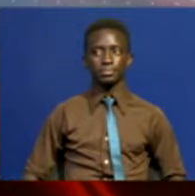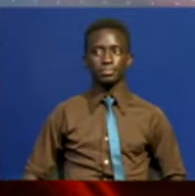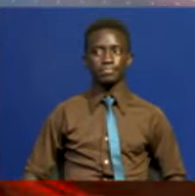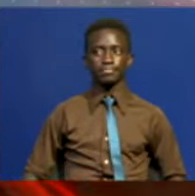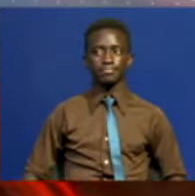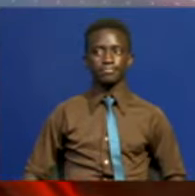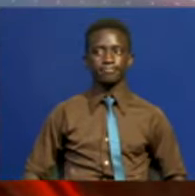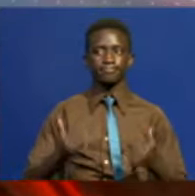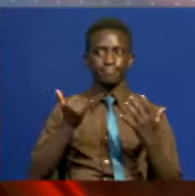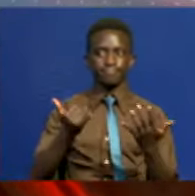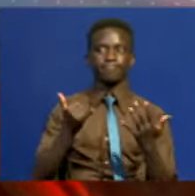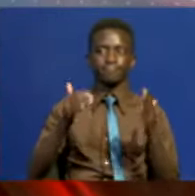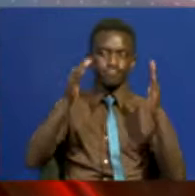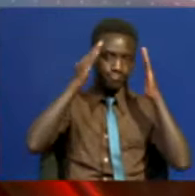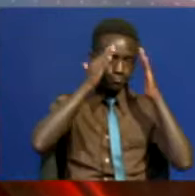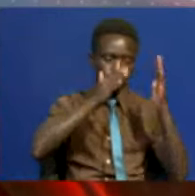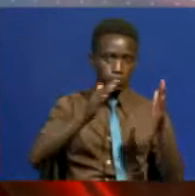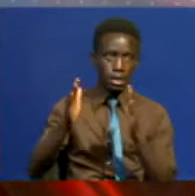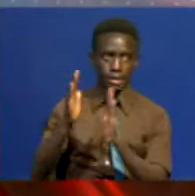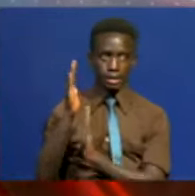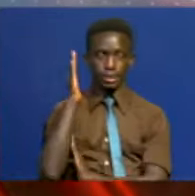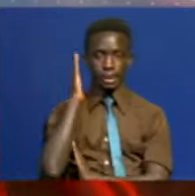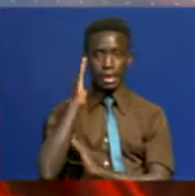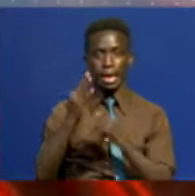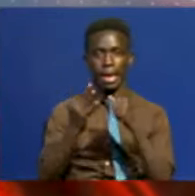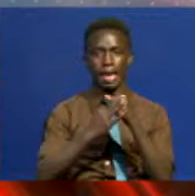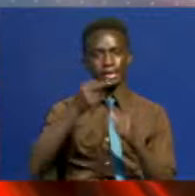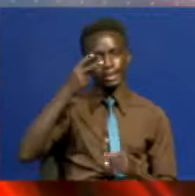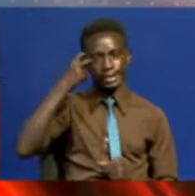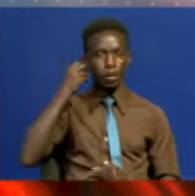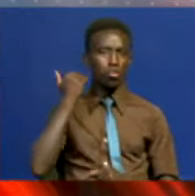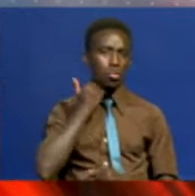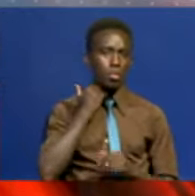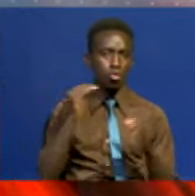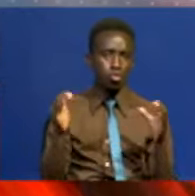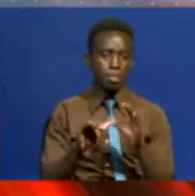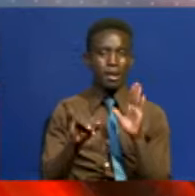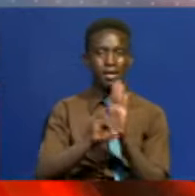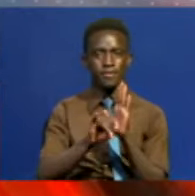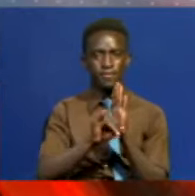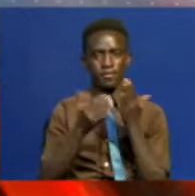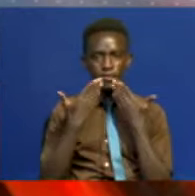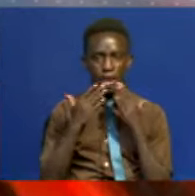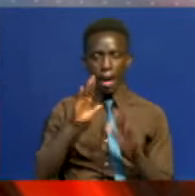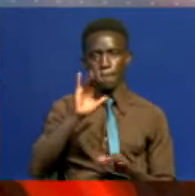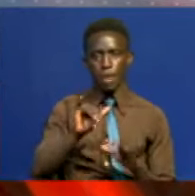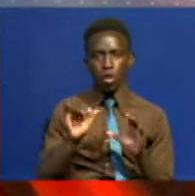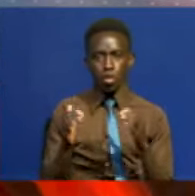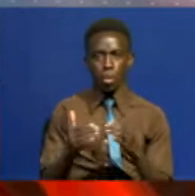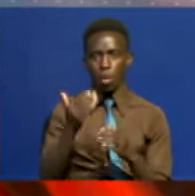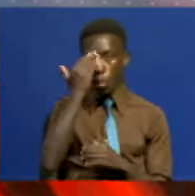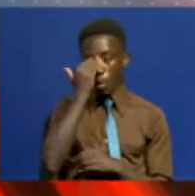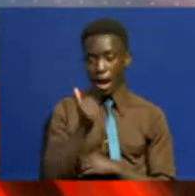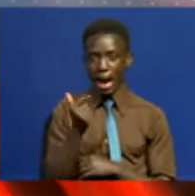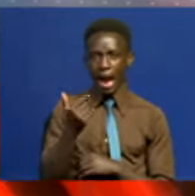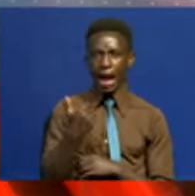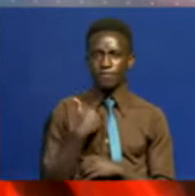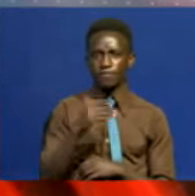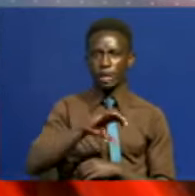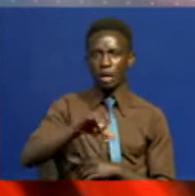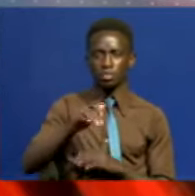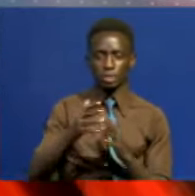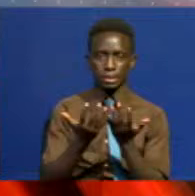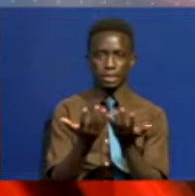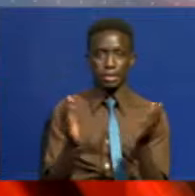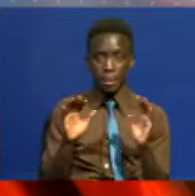Let's now shift to security concerns. 8 suspected bandits have been identified by the community following a move by county assembly